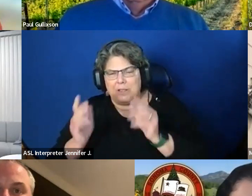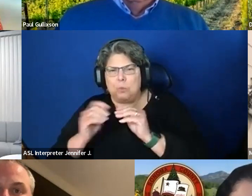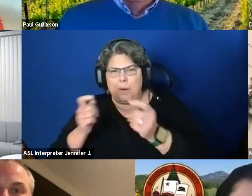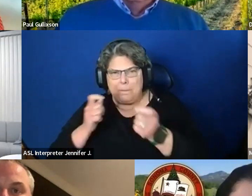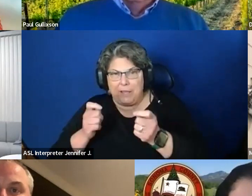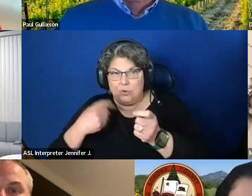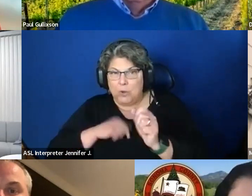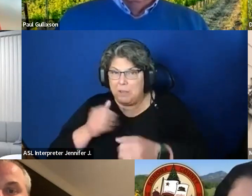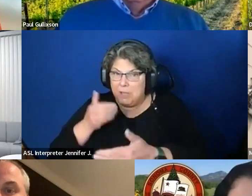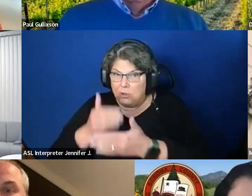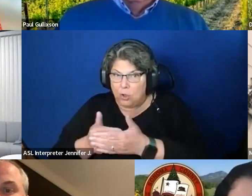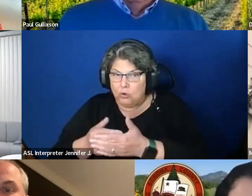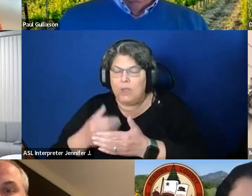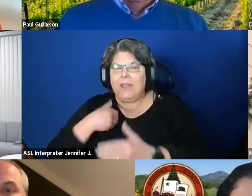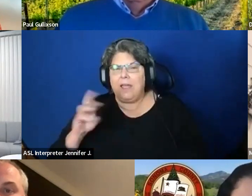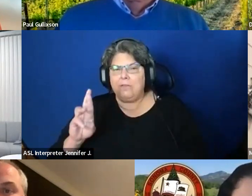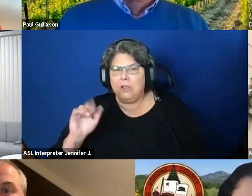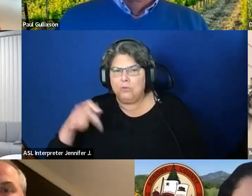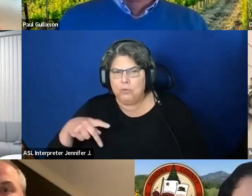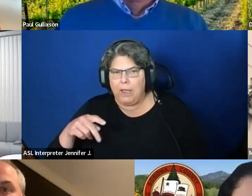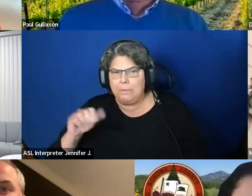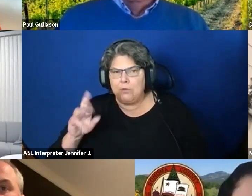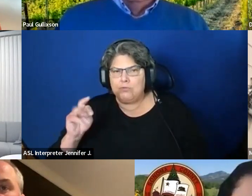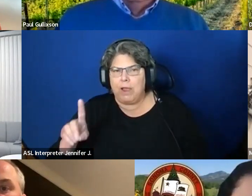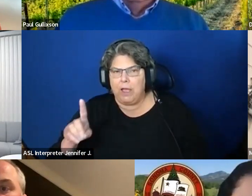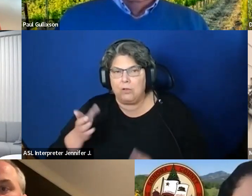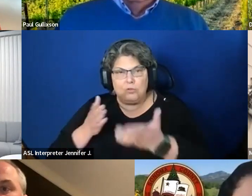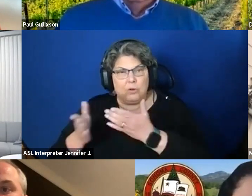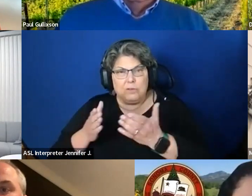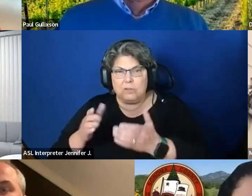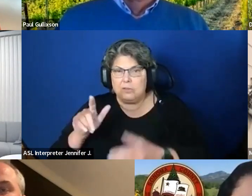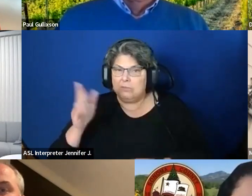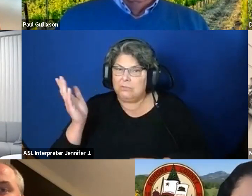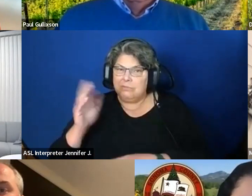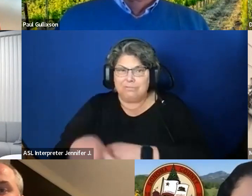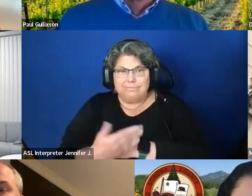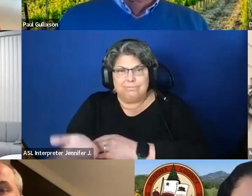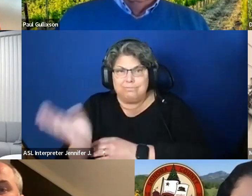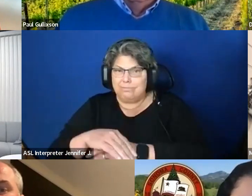close to and have wraparound services, as Tina mentioned, on a 24/7 basis.